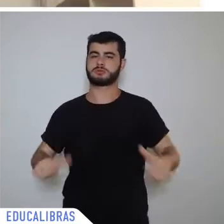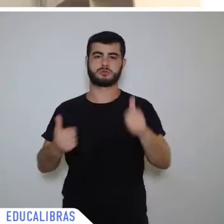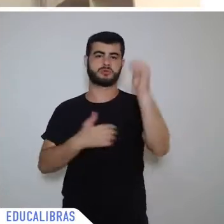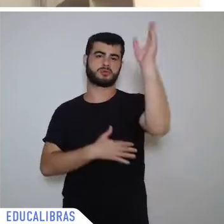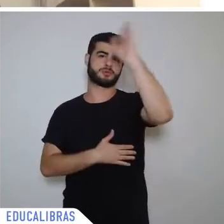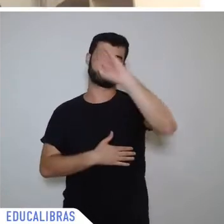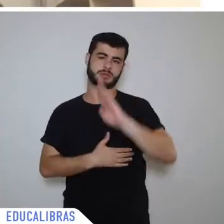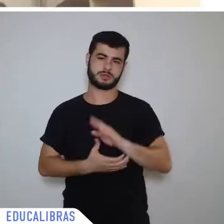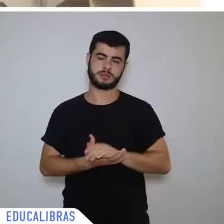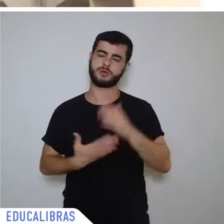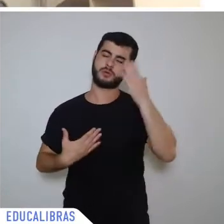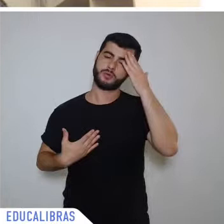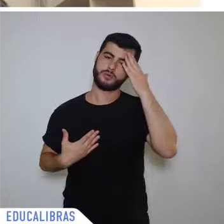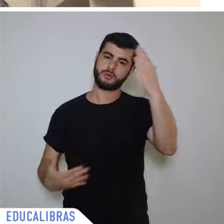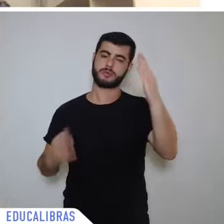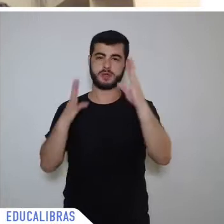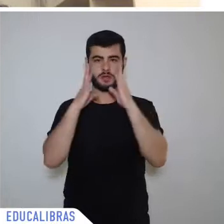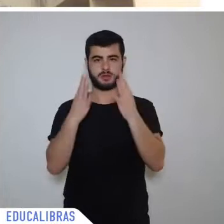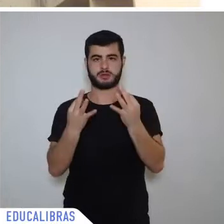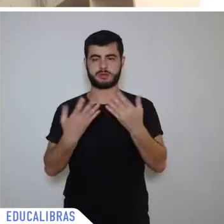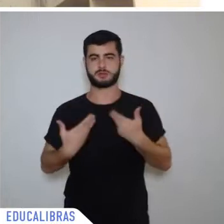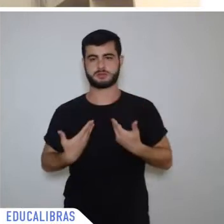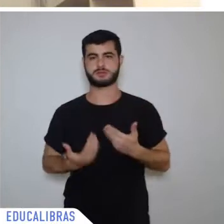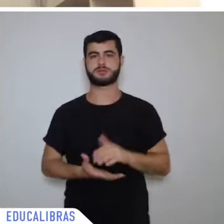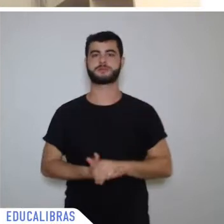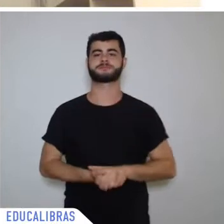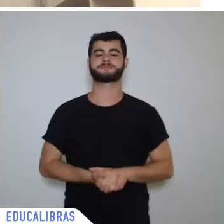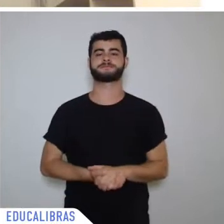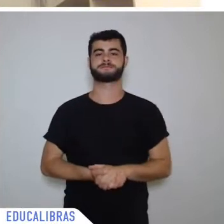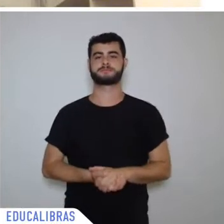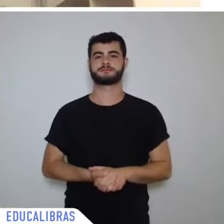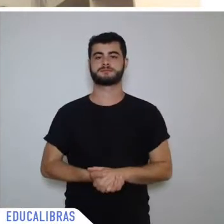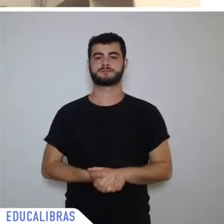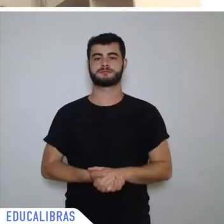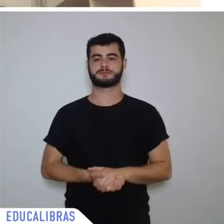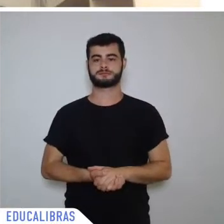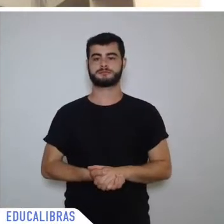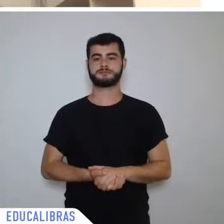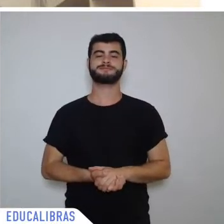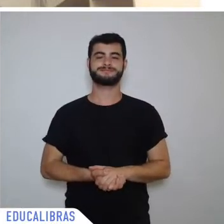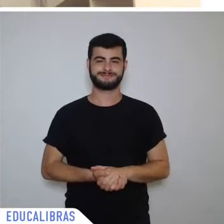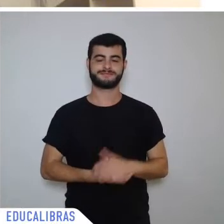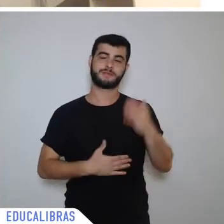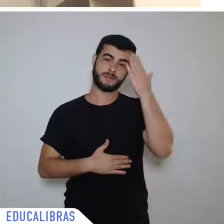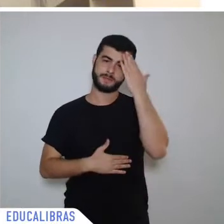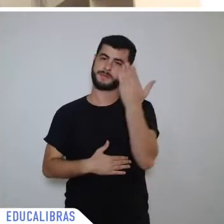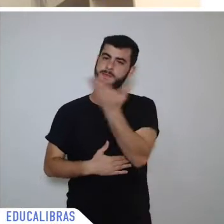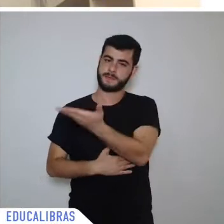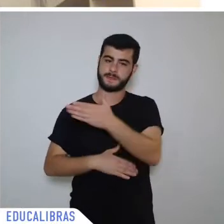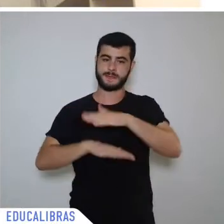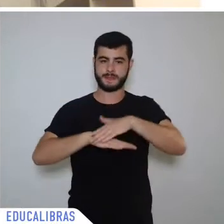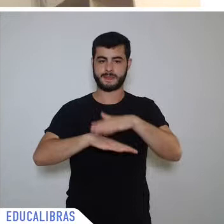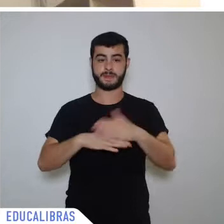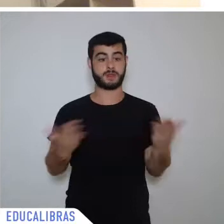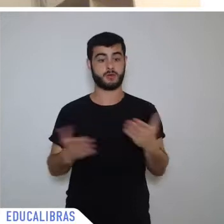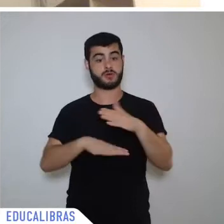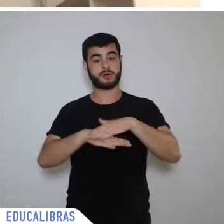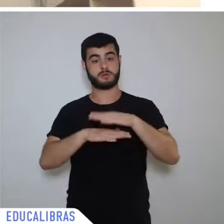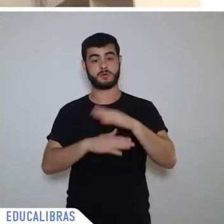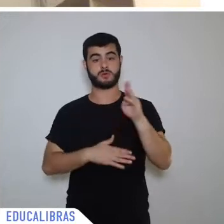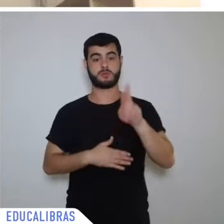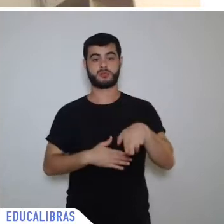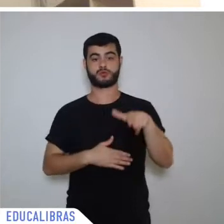Brazilian society. Thank you for listening to me. Thank you, Sueli. I'll pass the floor now to